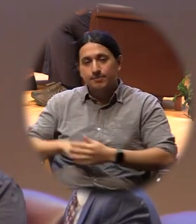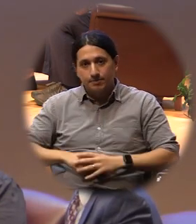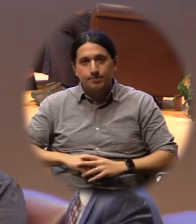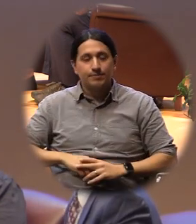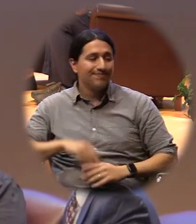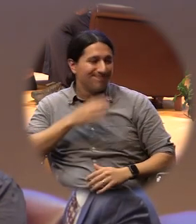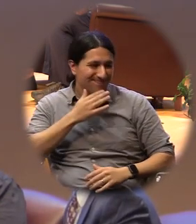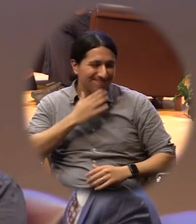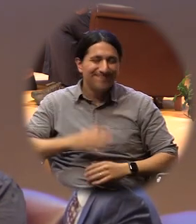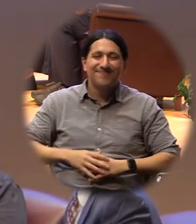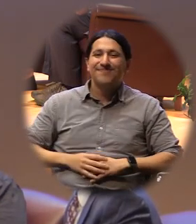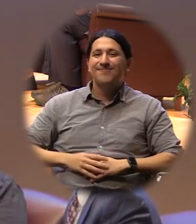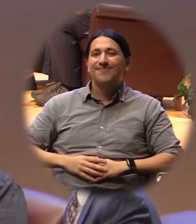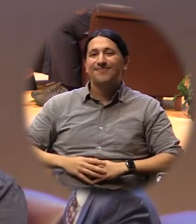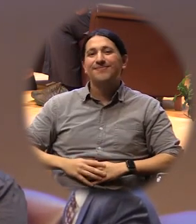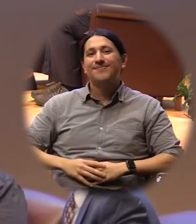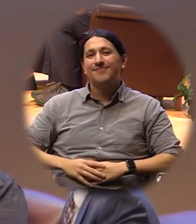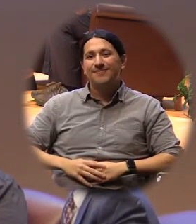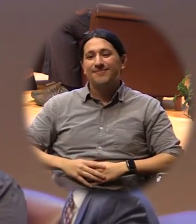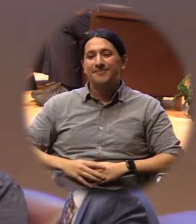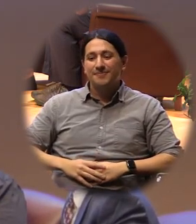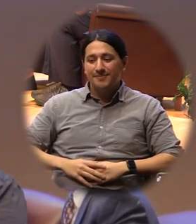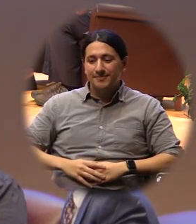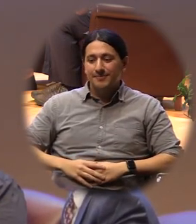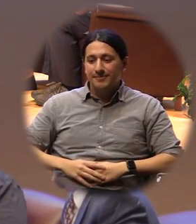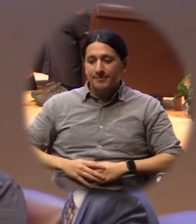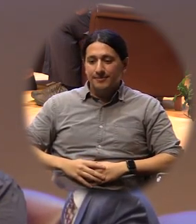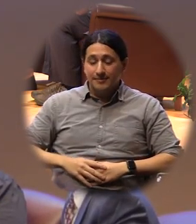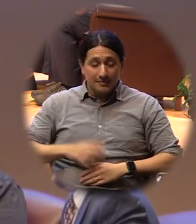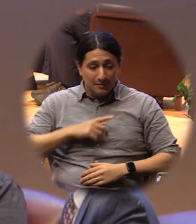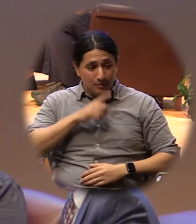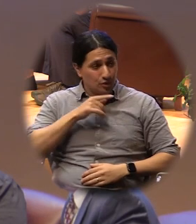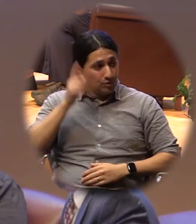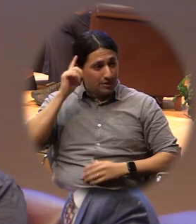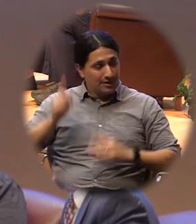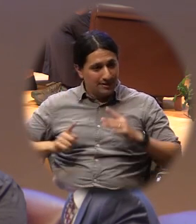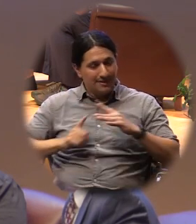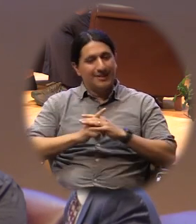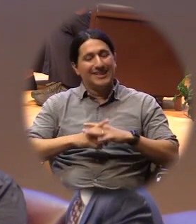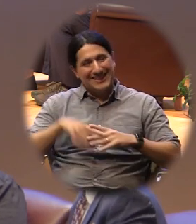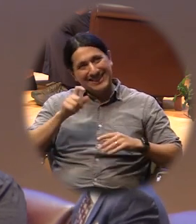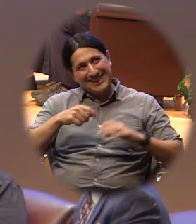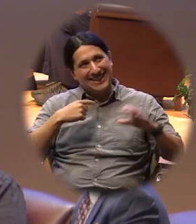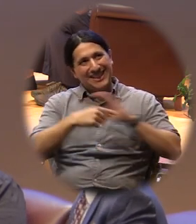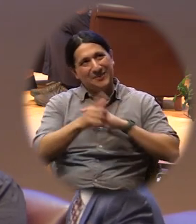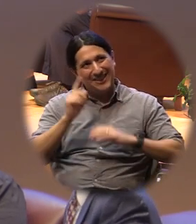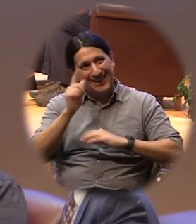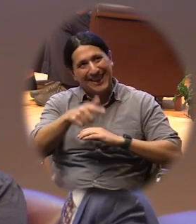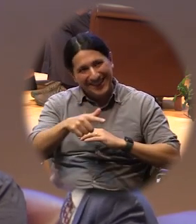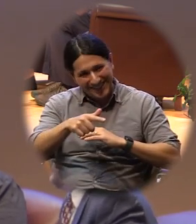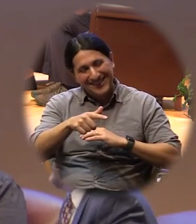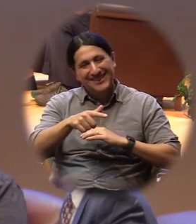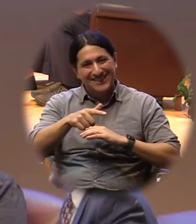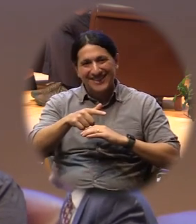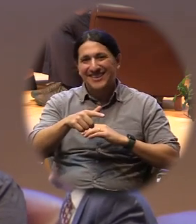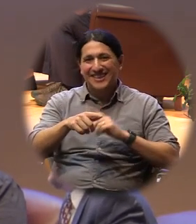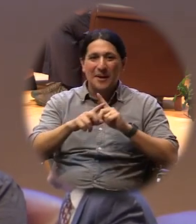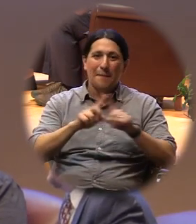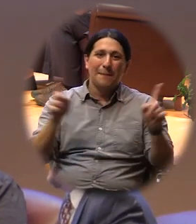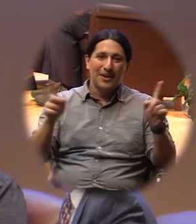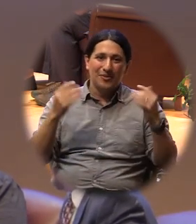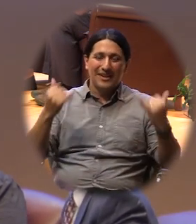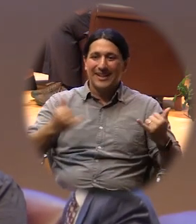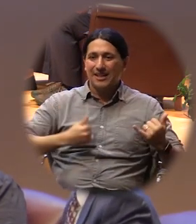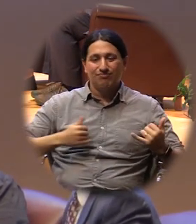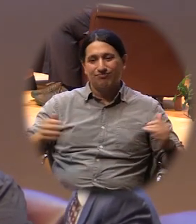Thank you. And I'm sure I'm going to think of something later, and I'll have to email you guys. But right now I'm